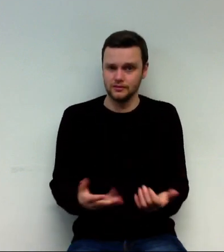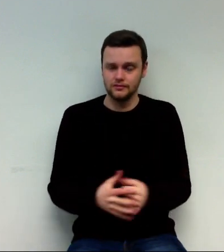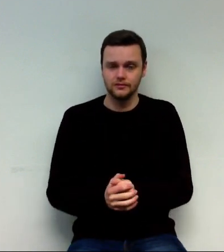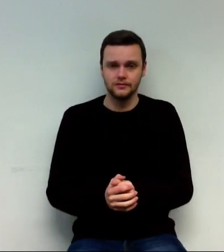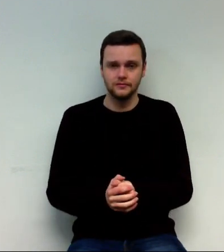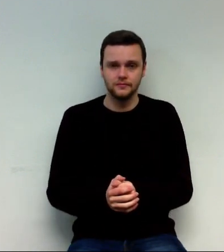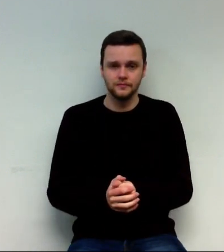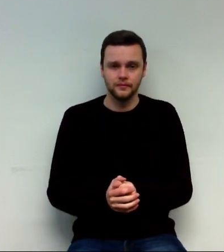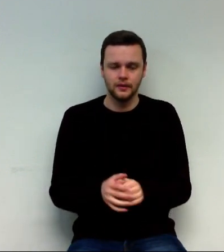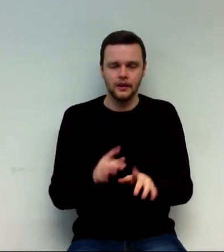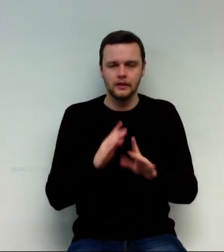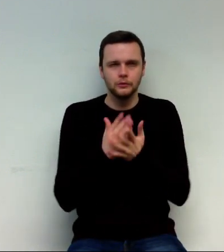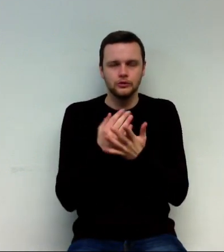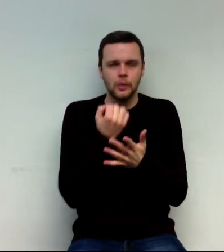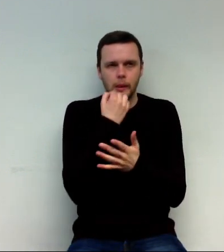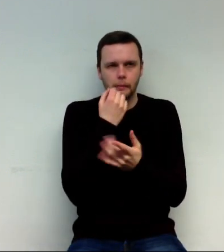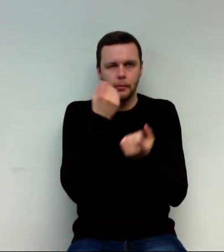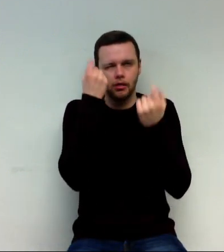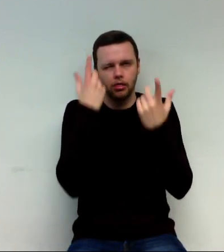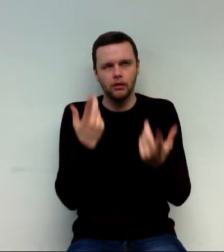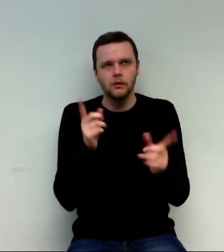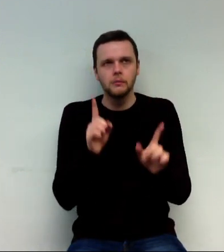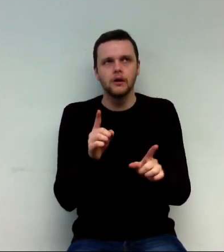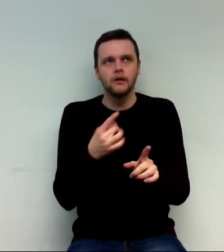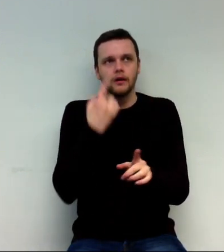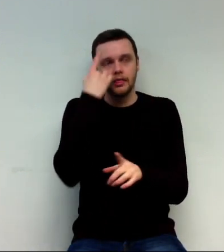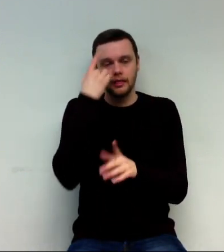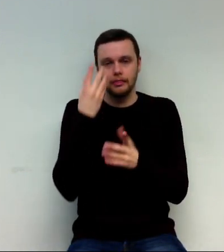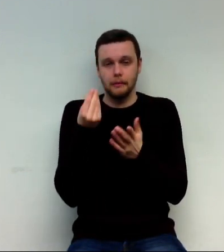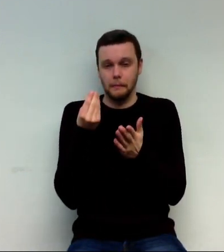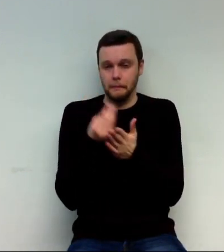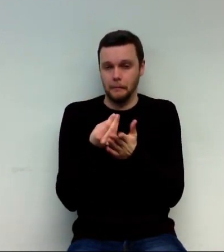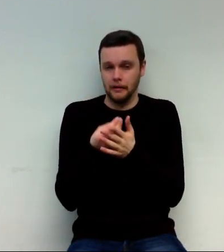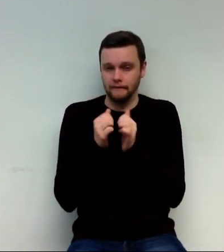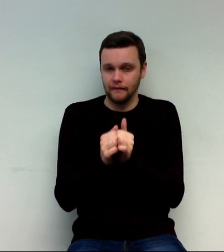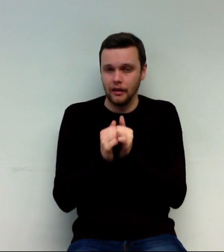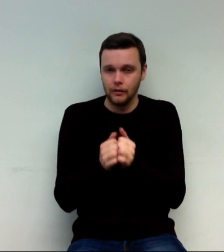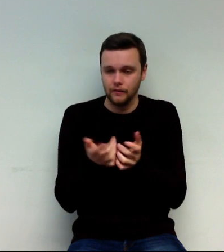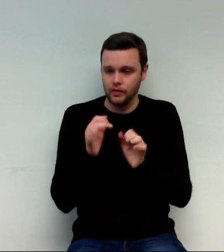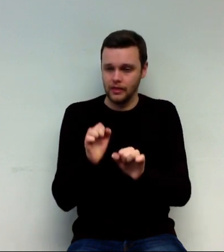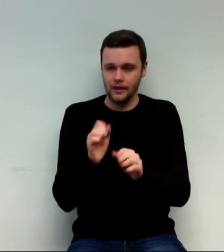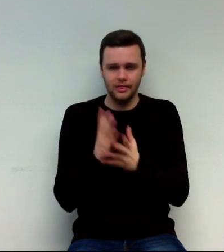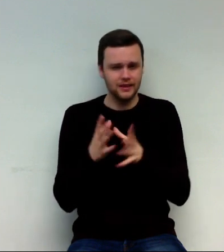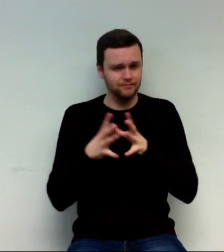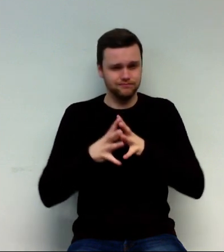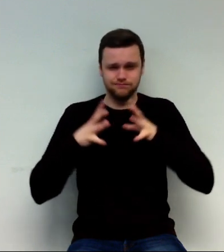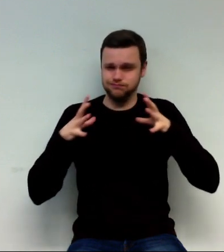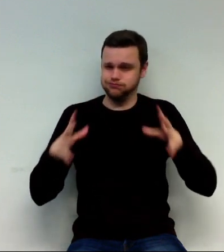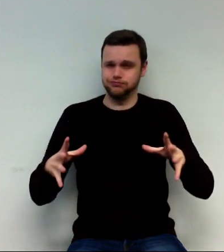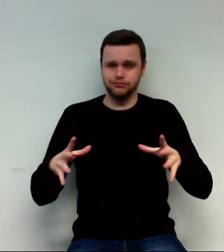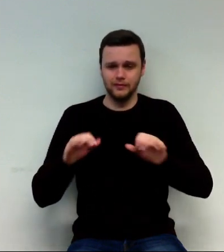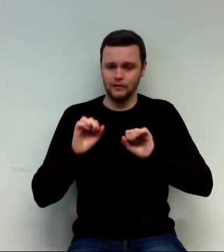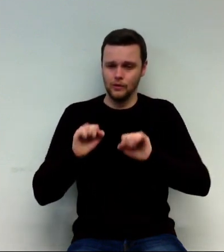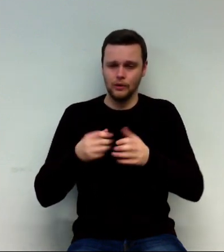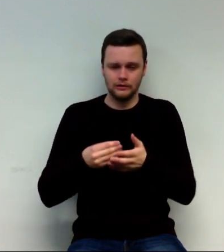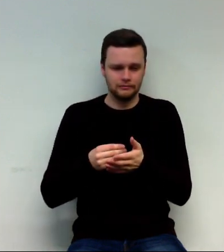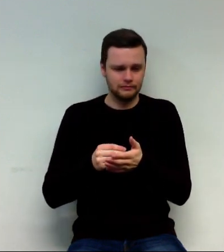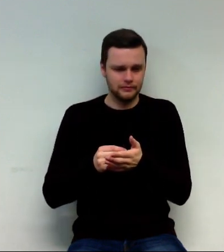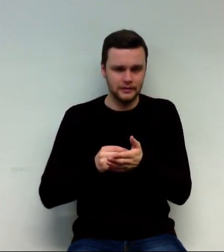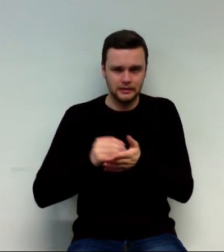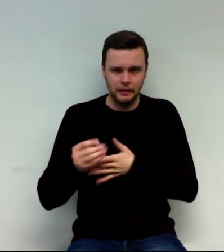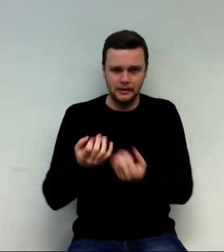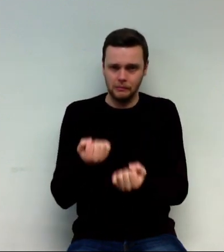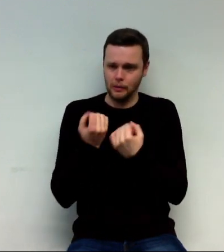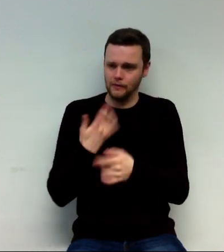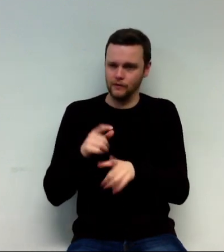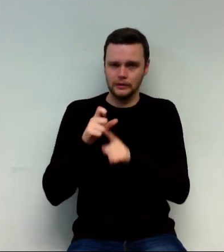think of the number off the top of my head, but if we were talking about like a monetary value to this, it is massive in the country, the spending power of